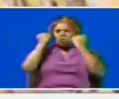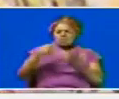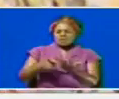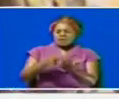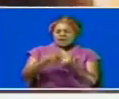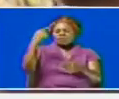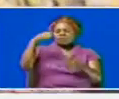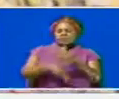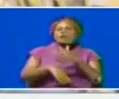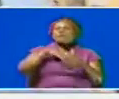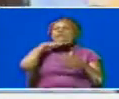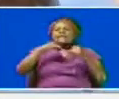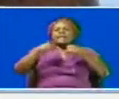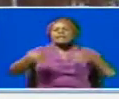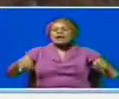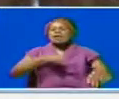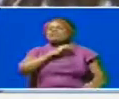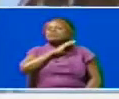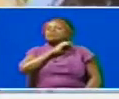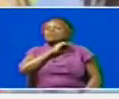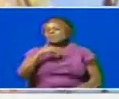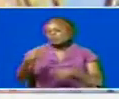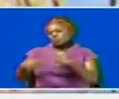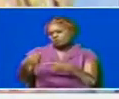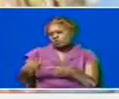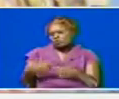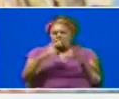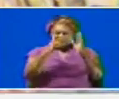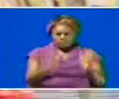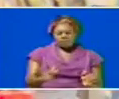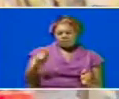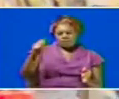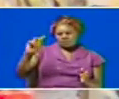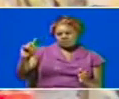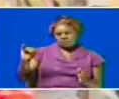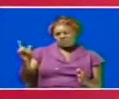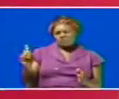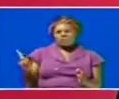Monday deadline for any likely petition continues. Murimi Mwangi, KTN News, in Nairobi.